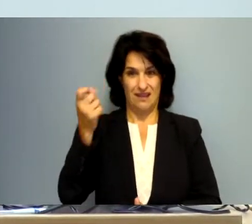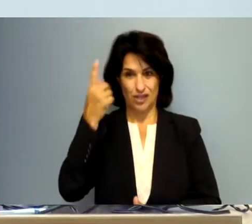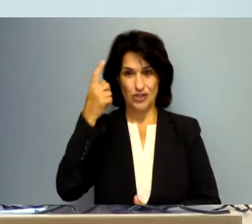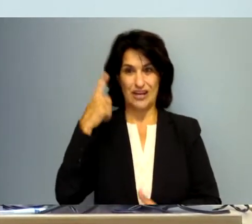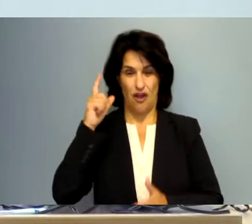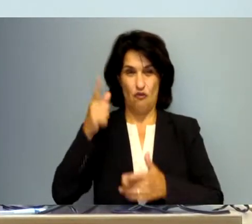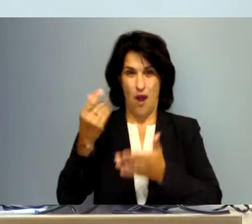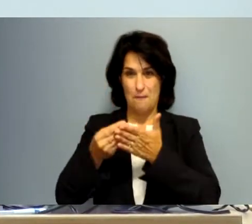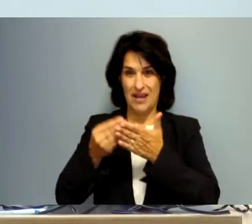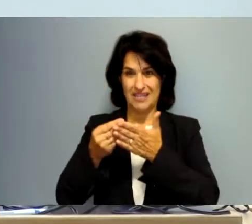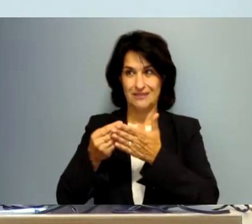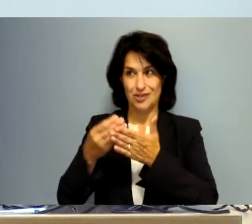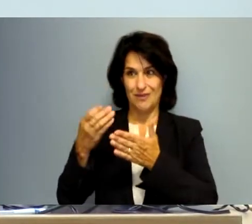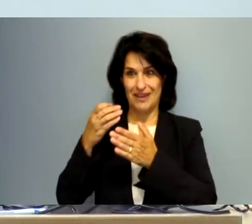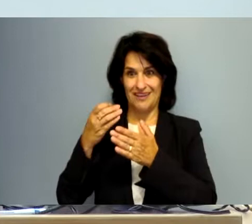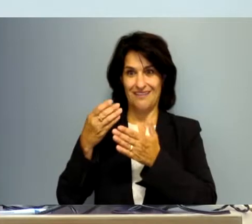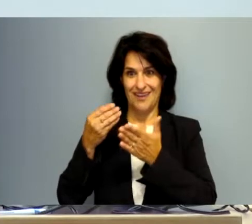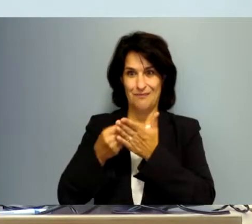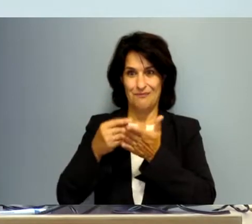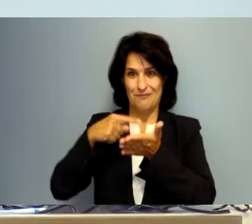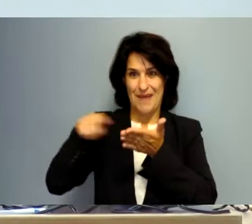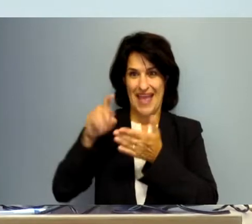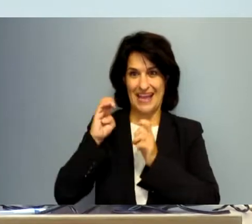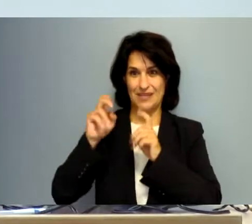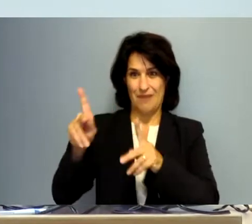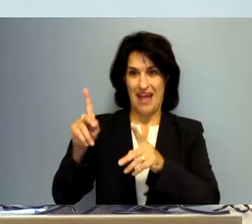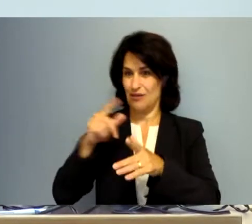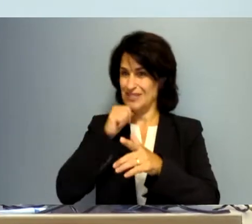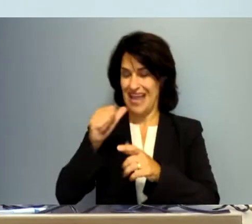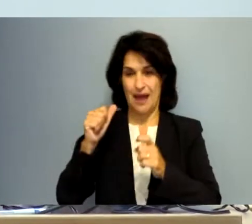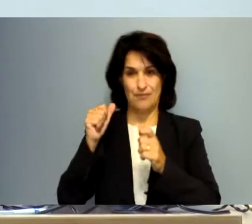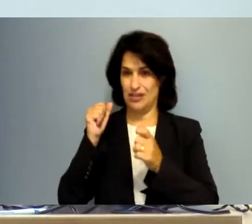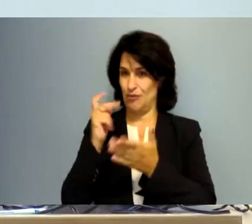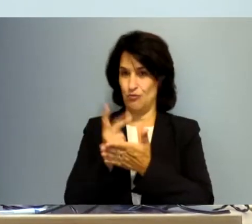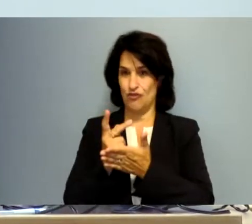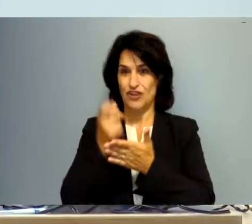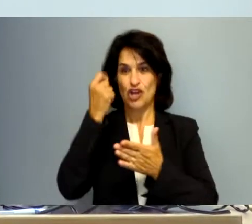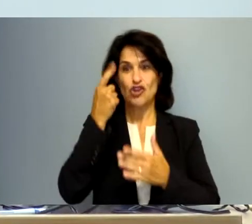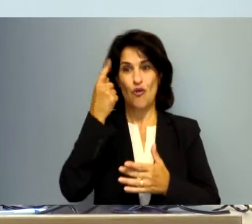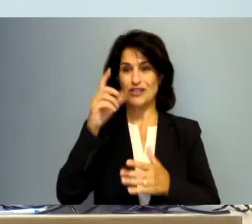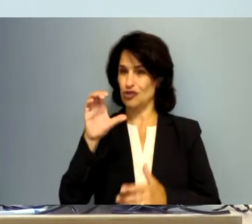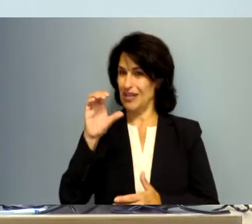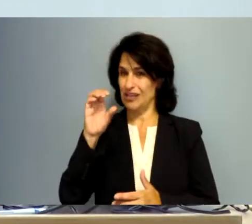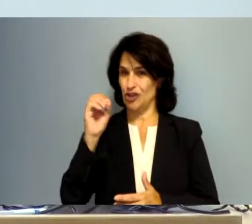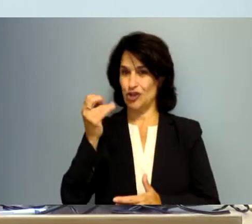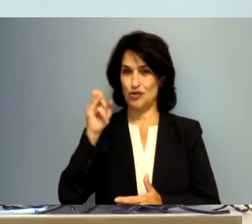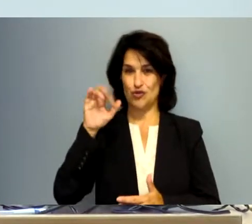reimbursed is not what was approved for. So may I So make a recommendation? the controller's office just